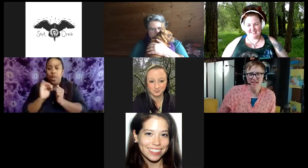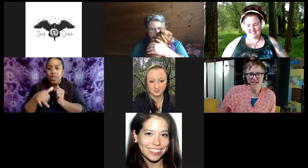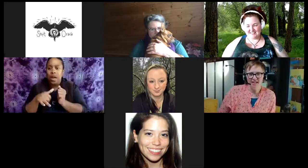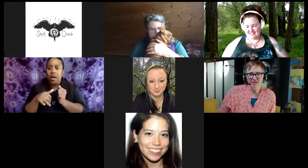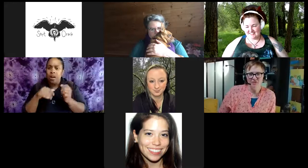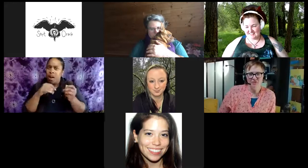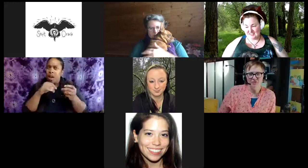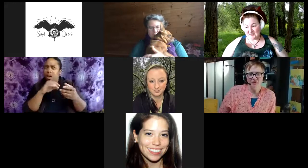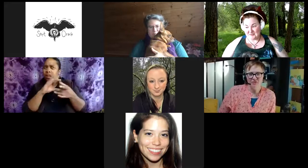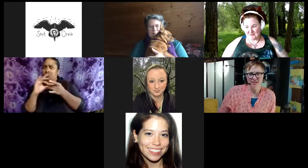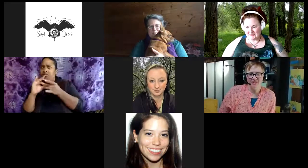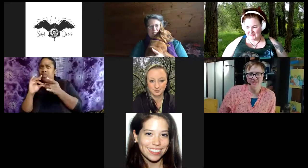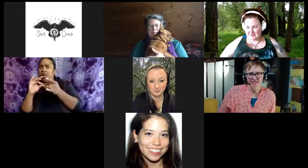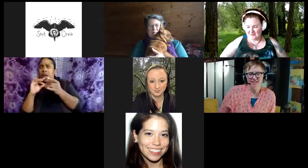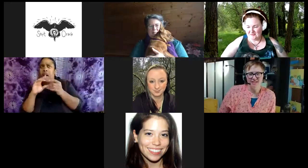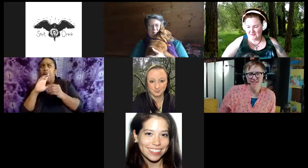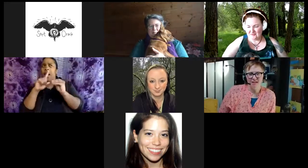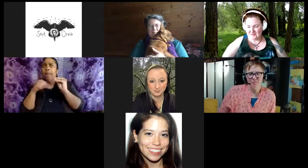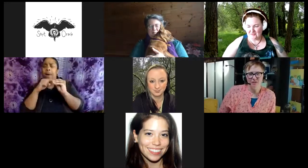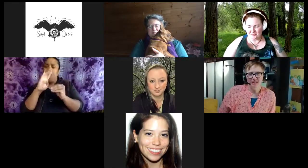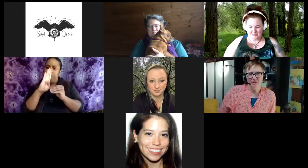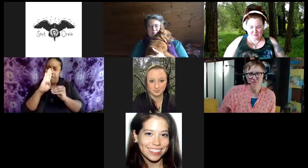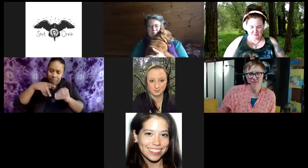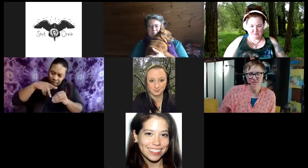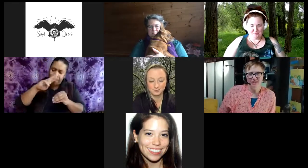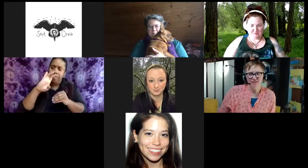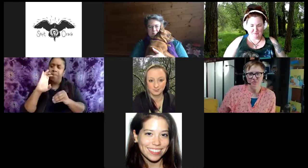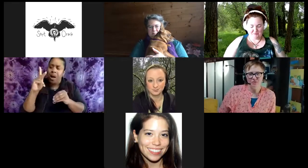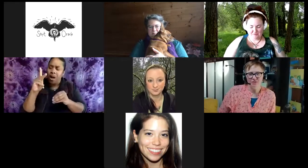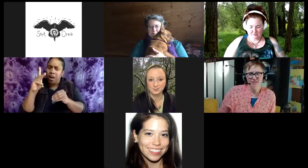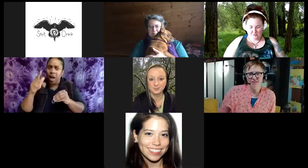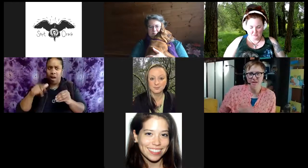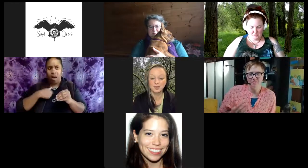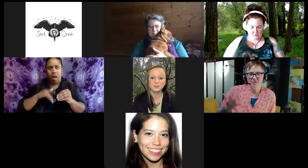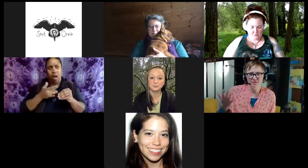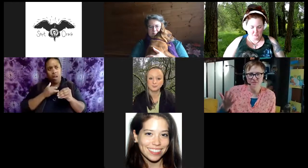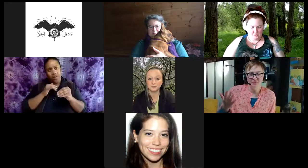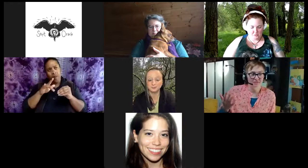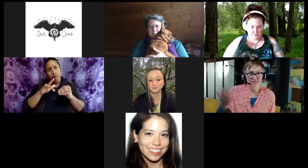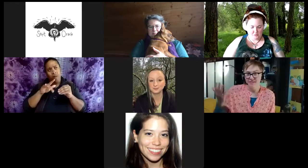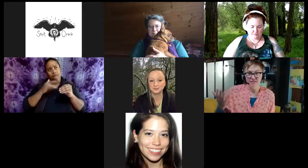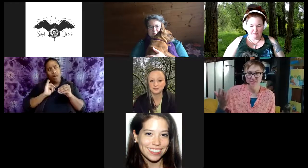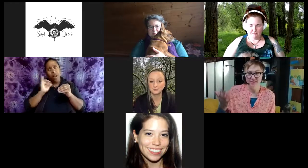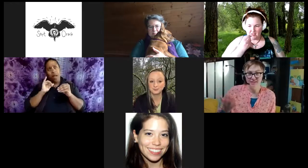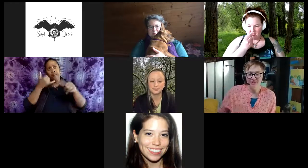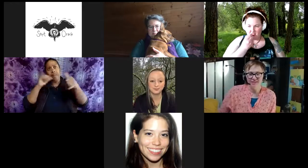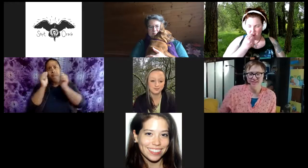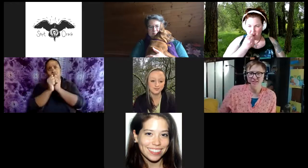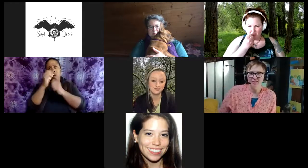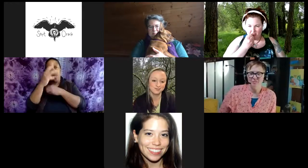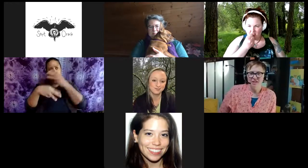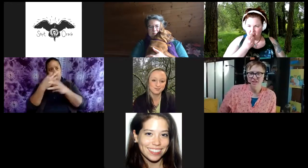Puck. I also felt that this playing with the world at this time of the